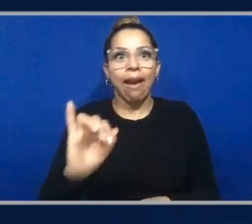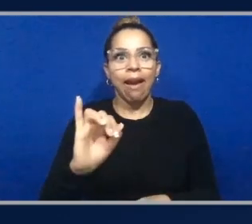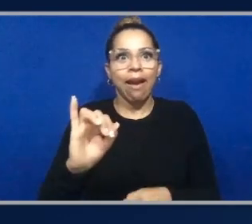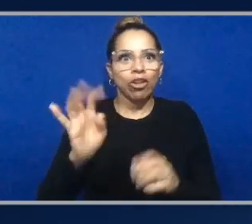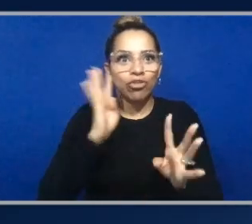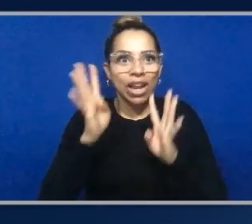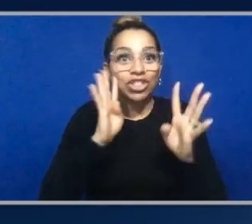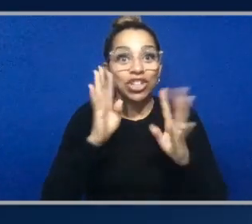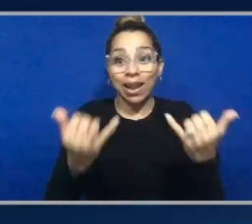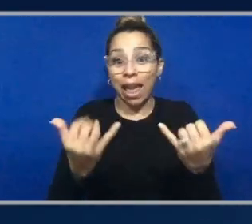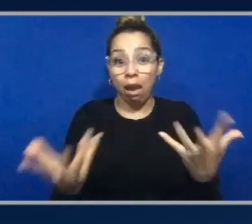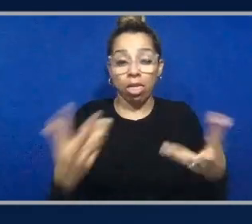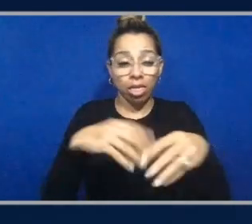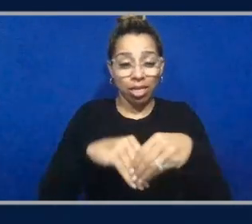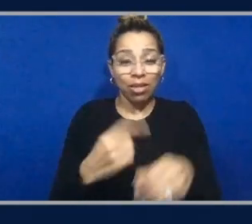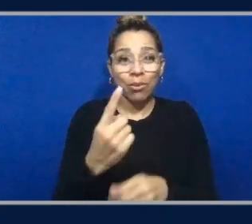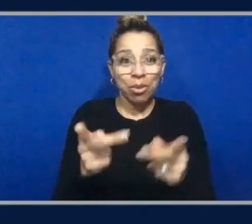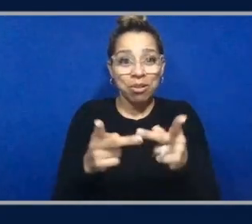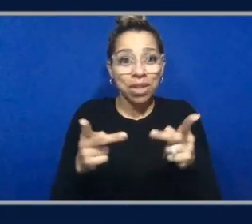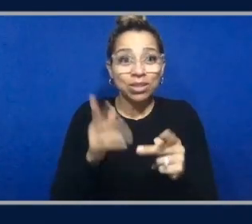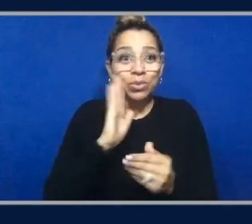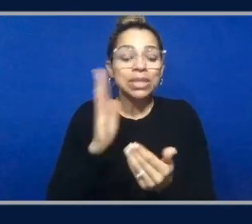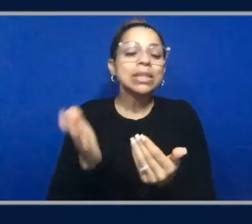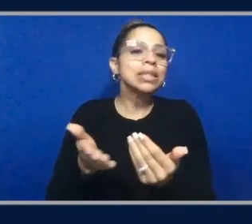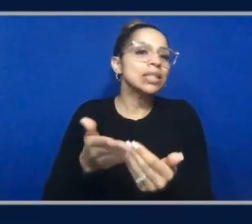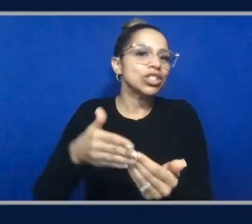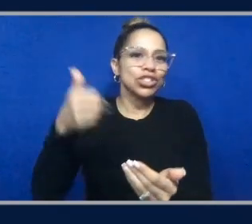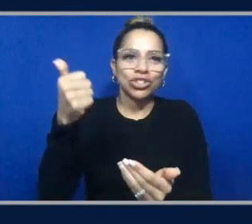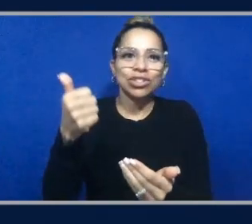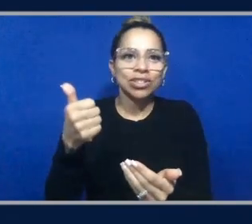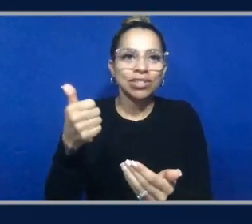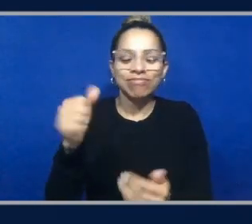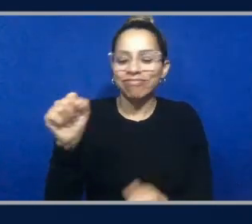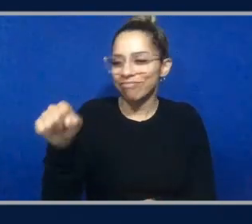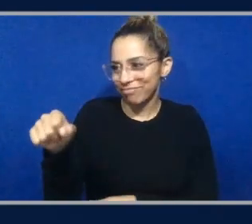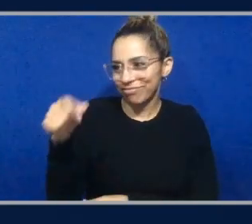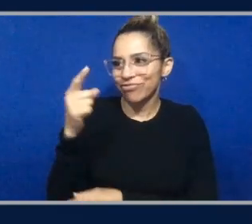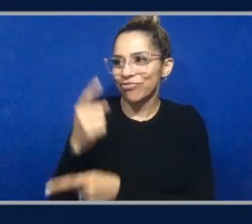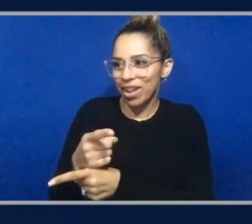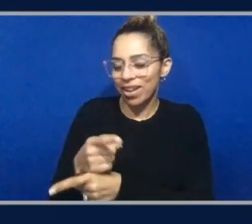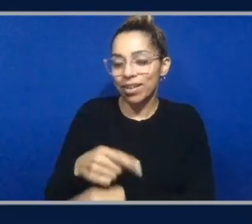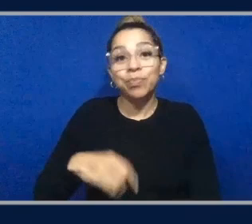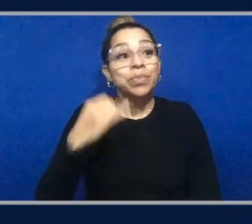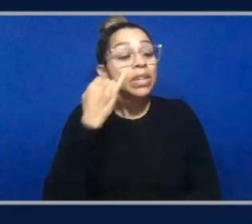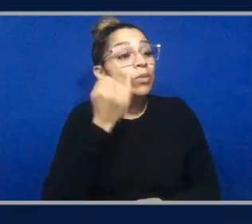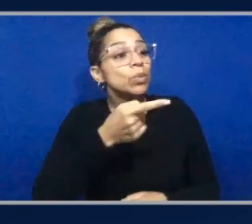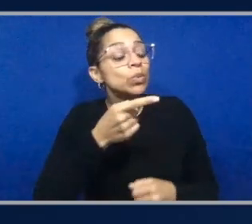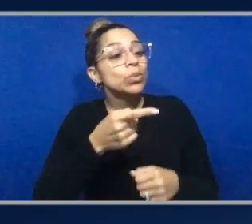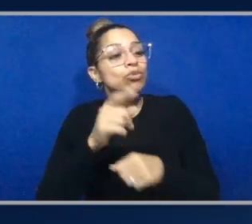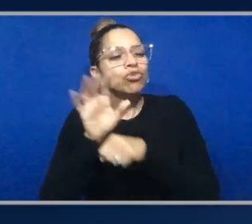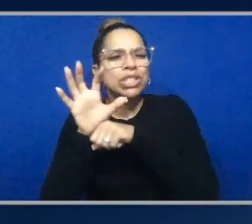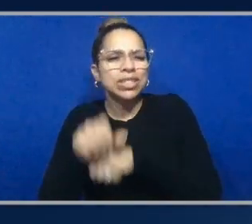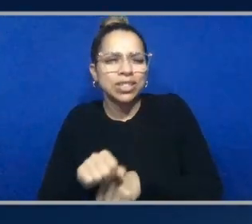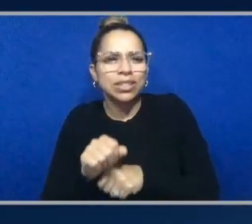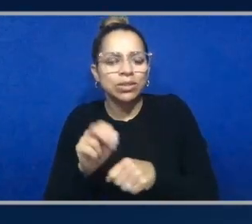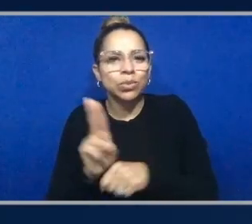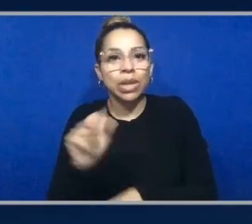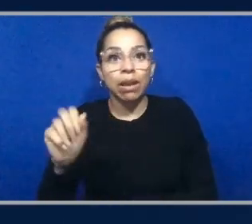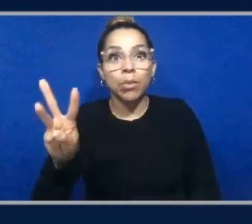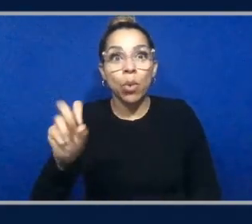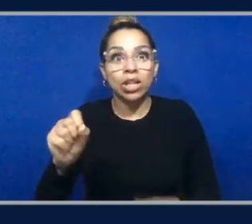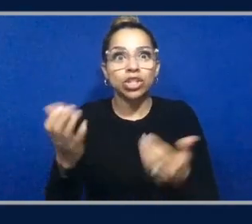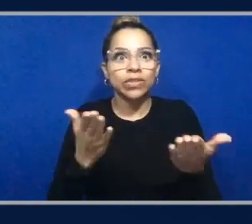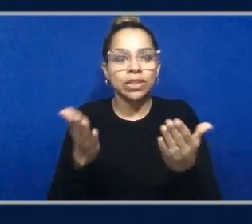lot easier. Absolutely. I think if you're traditionally using AWS services, you're getting exposed to a lot of services that